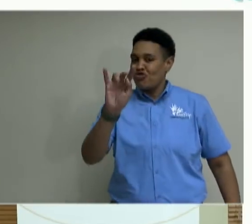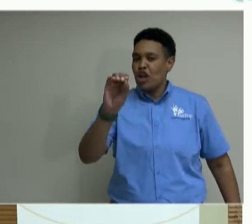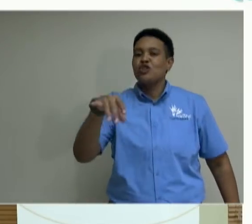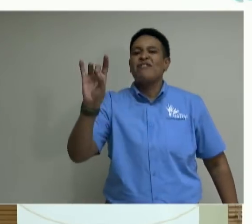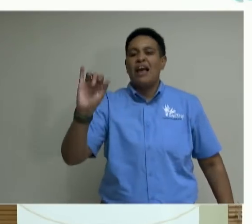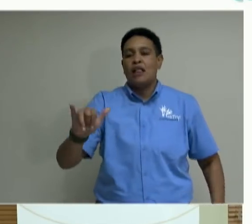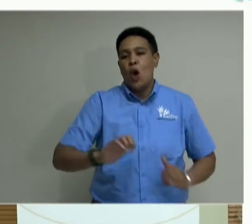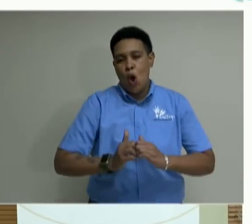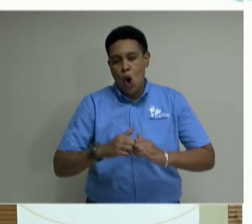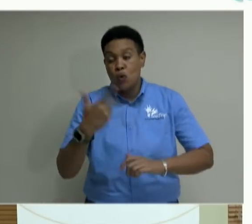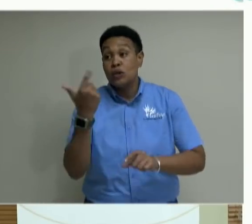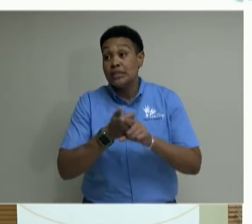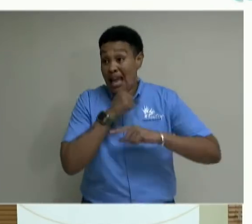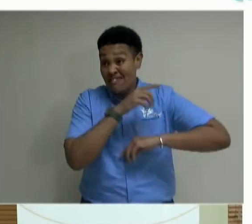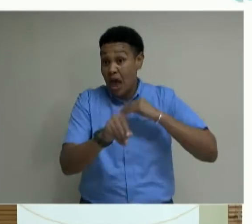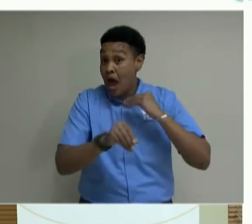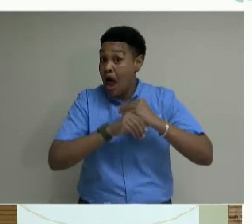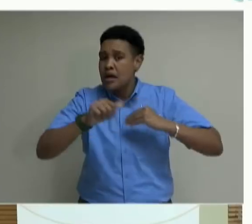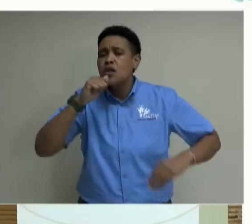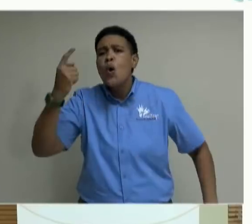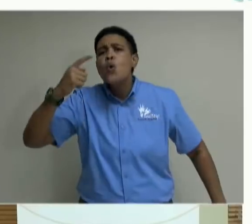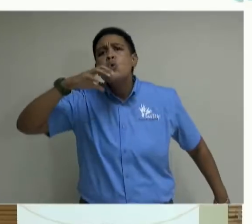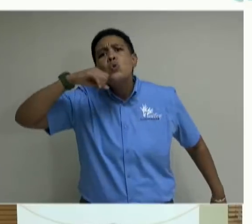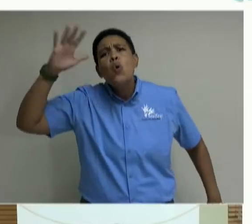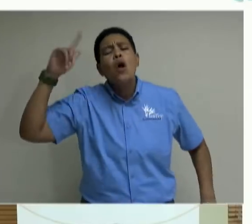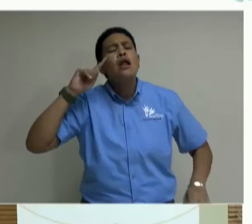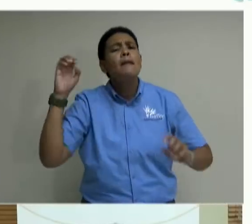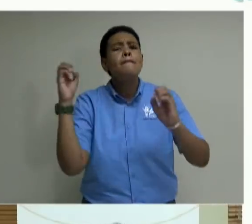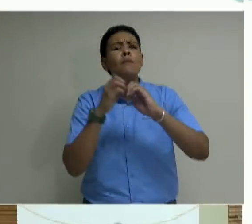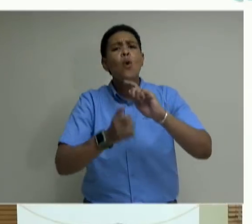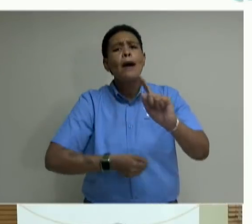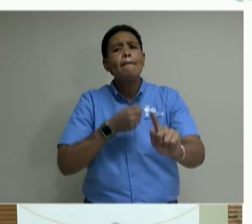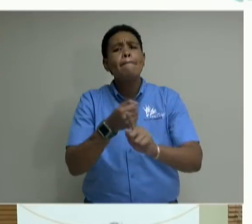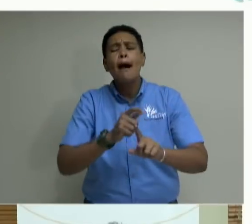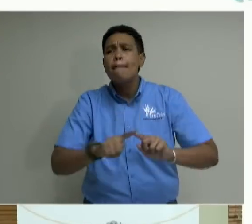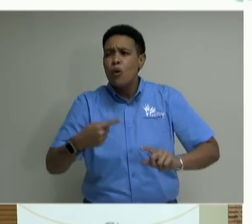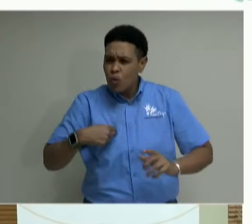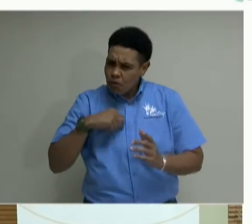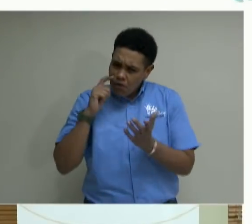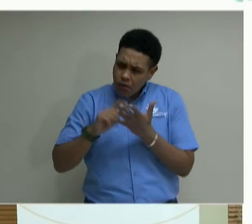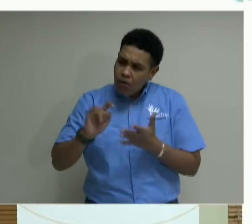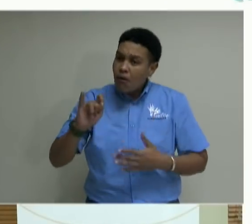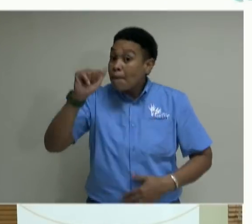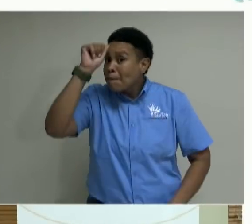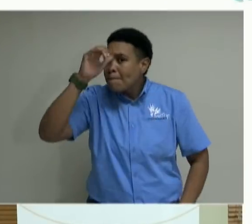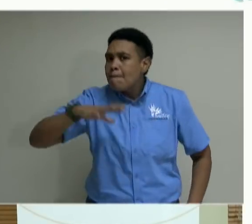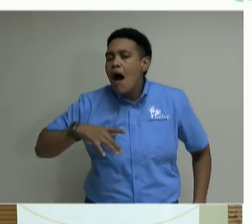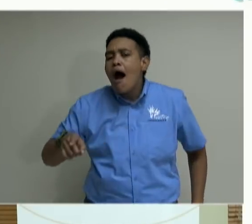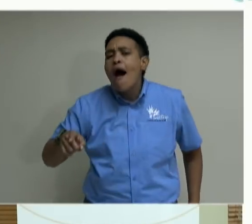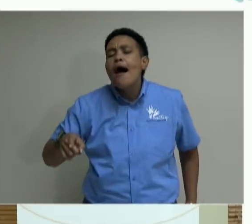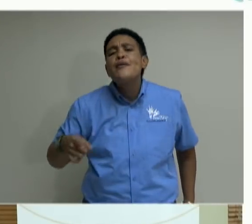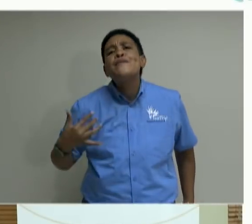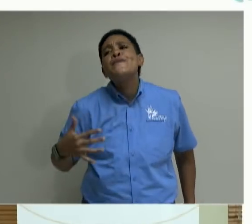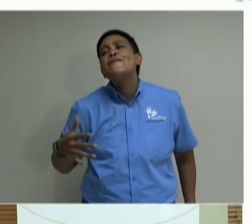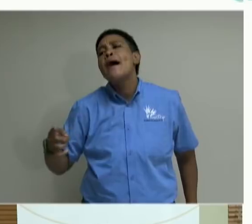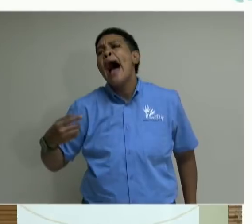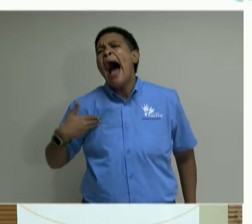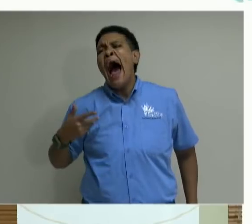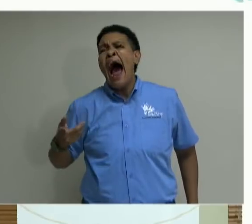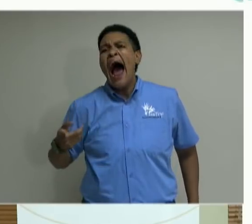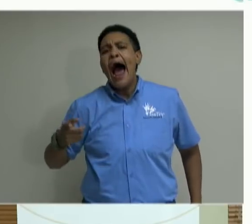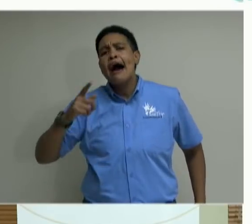Again, not only are the elderly more affected, but we notice that men have